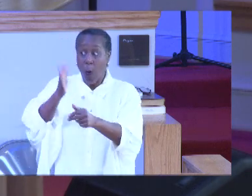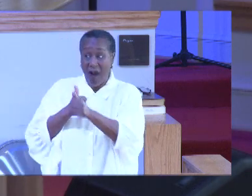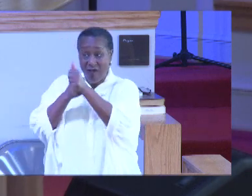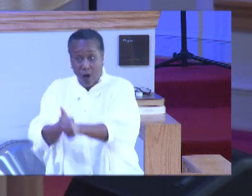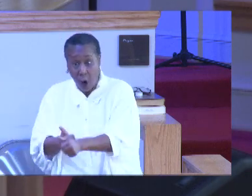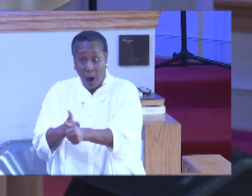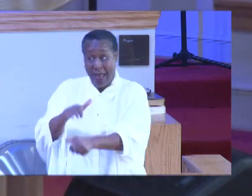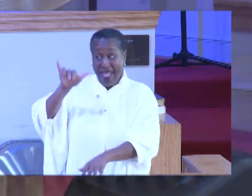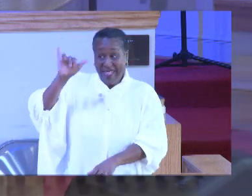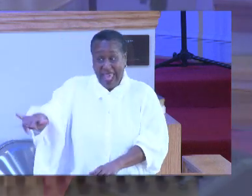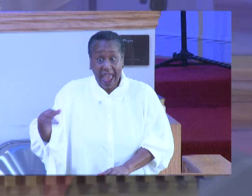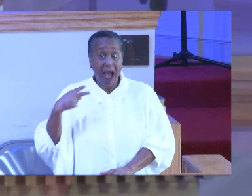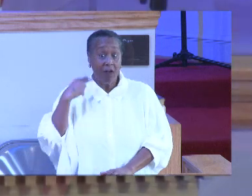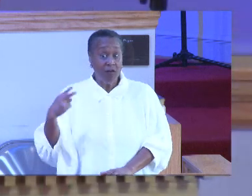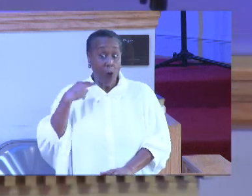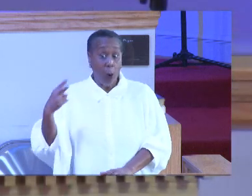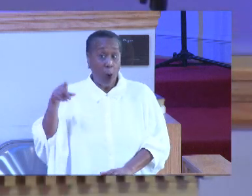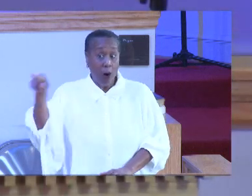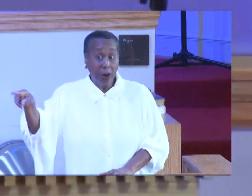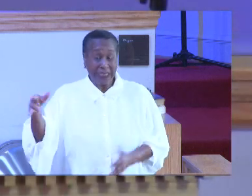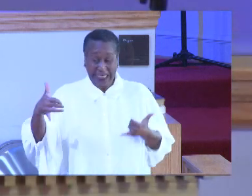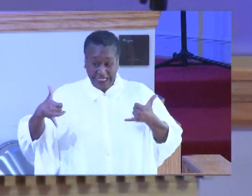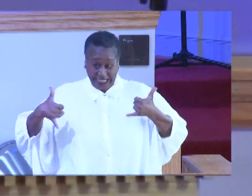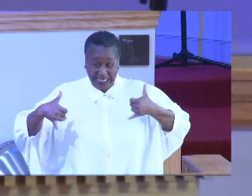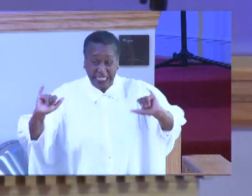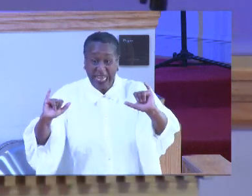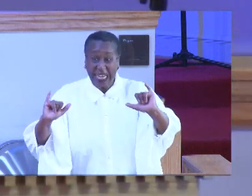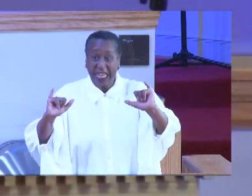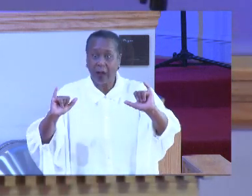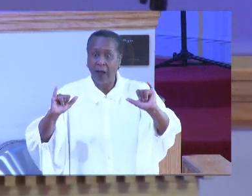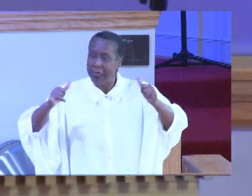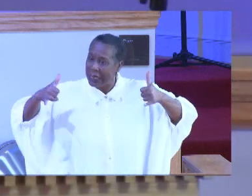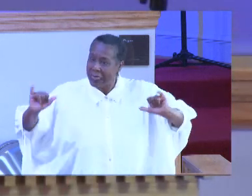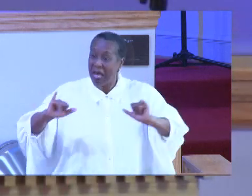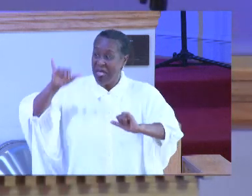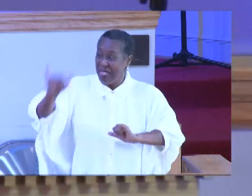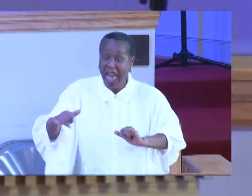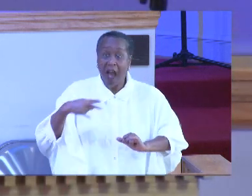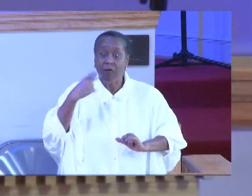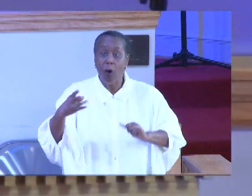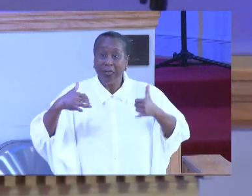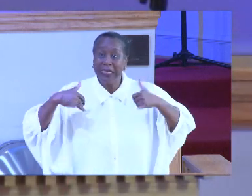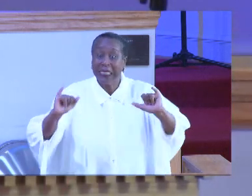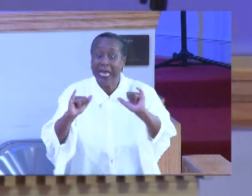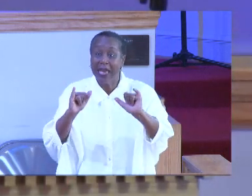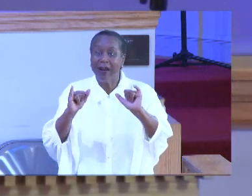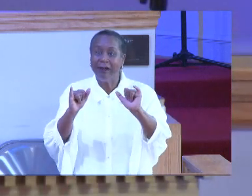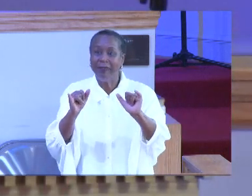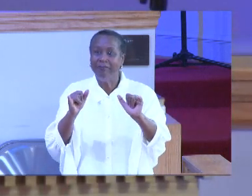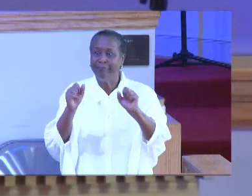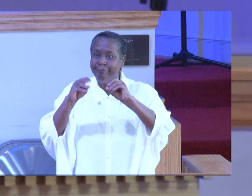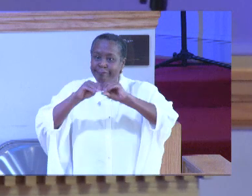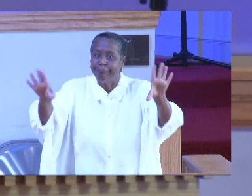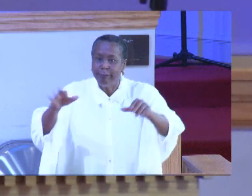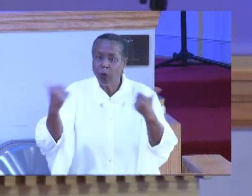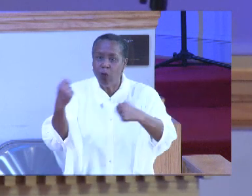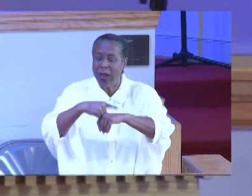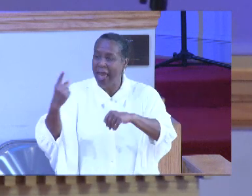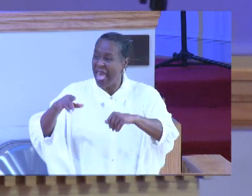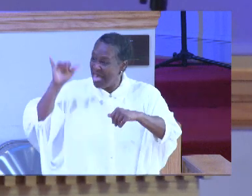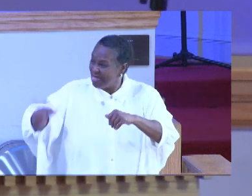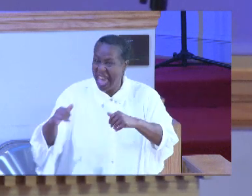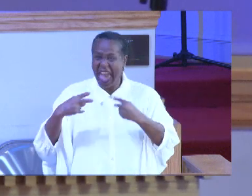This voice is still speaking today. This voice is still calling people to